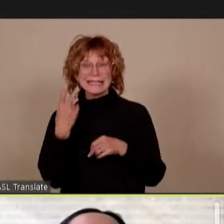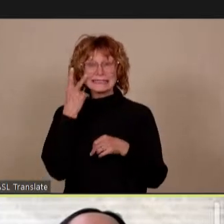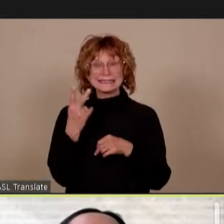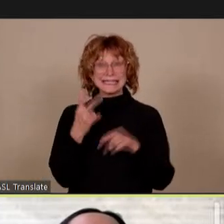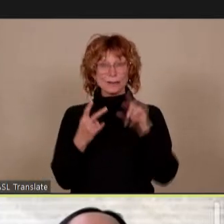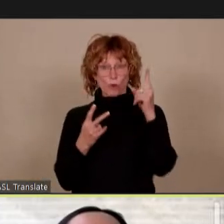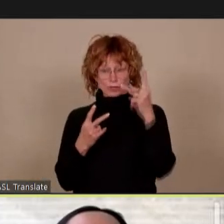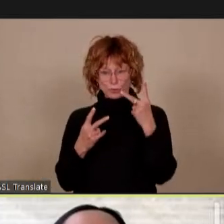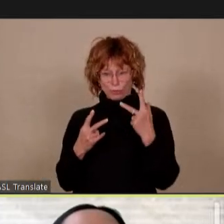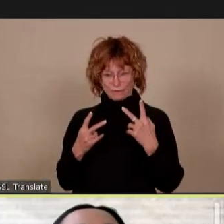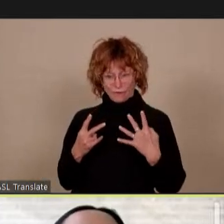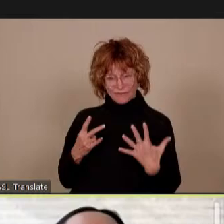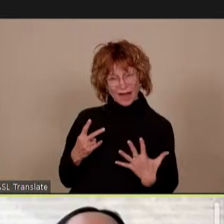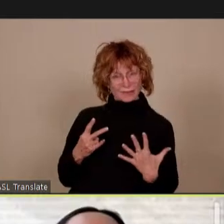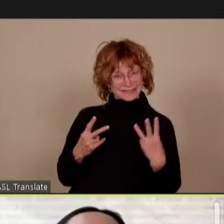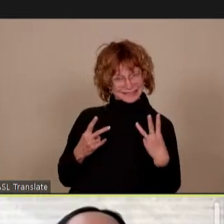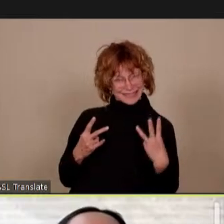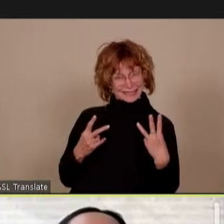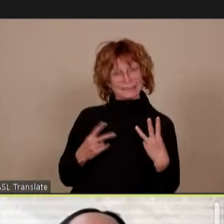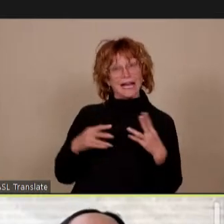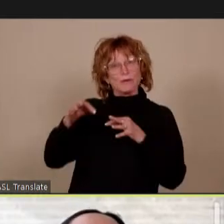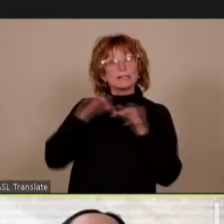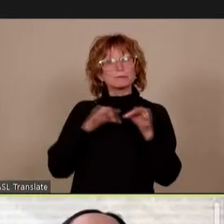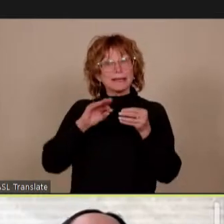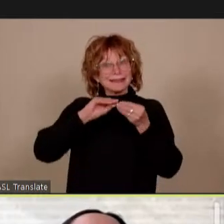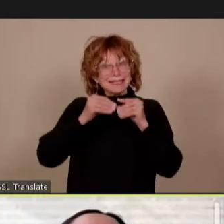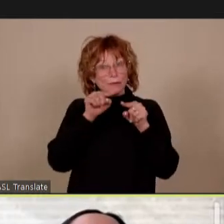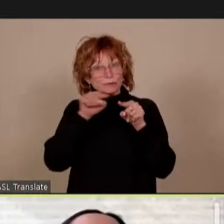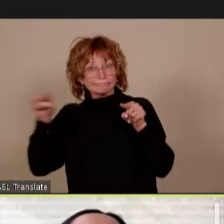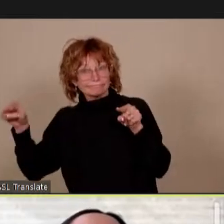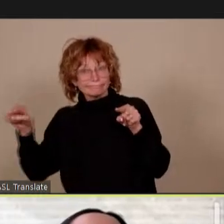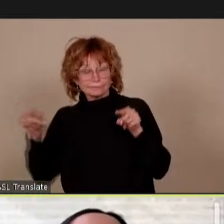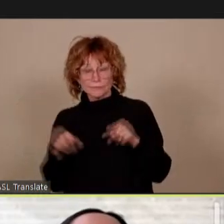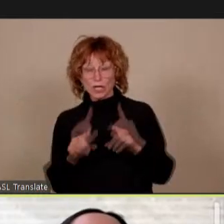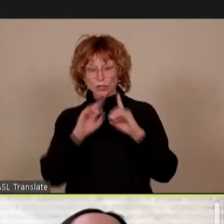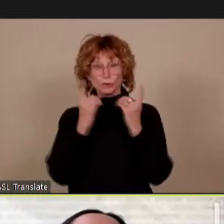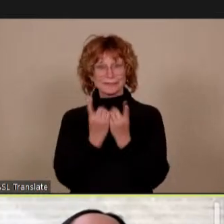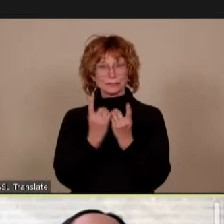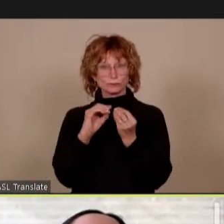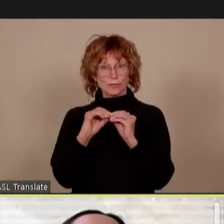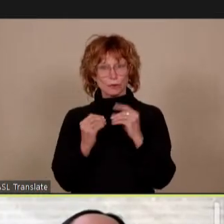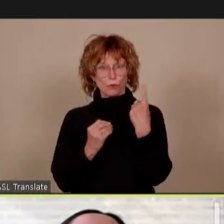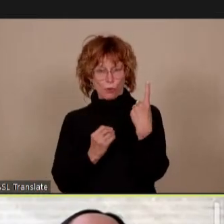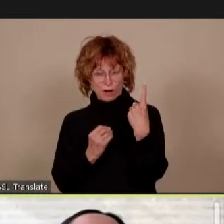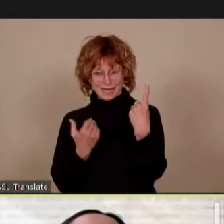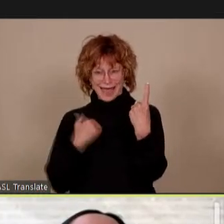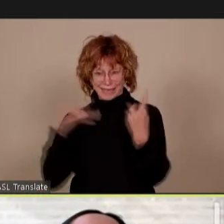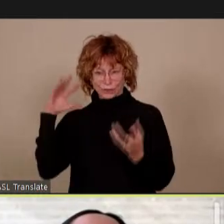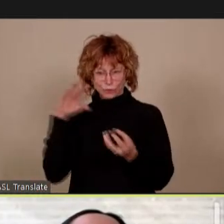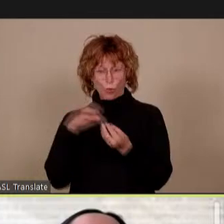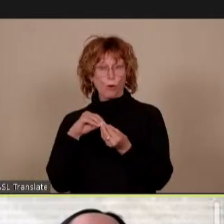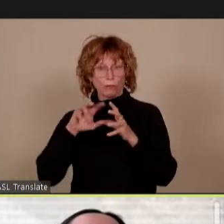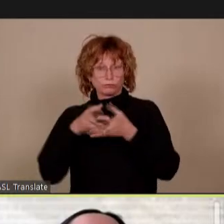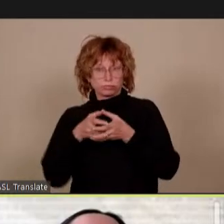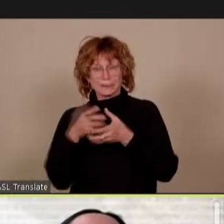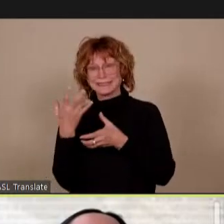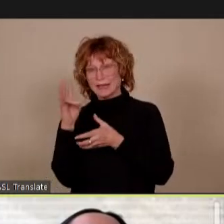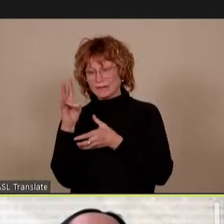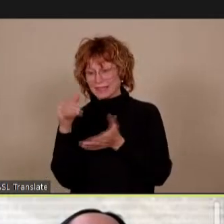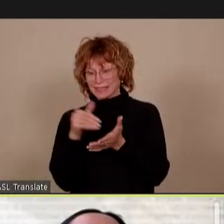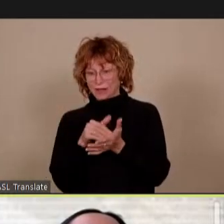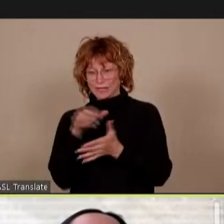to explain what each of the numbers mean. So District 1 has a total population of